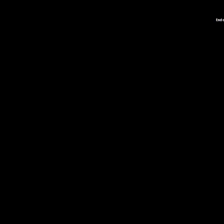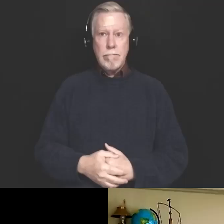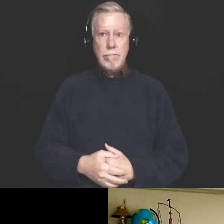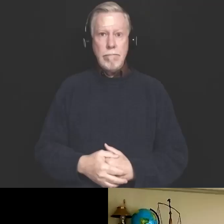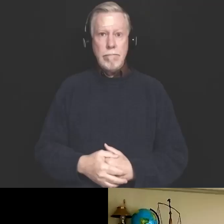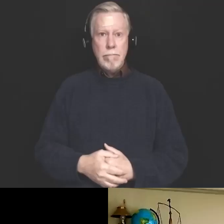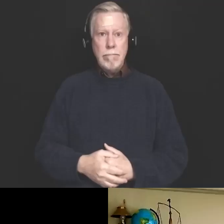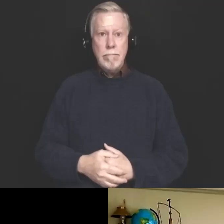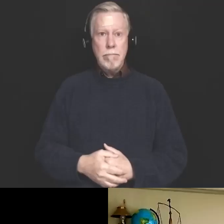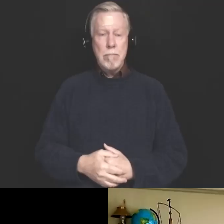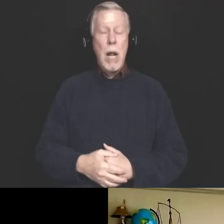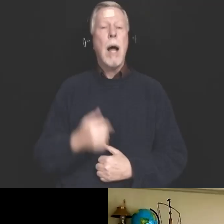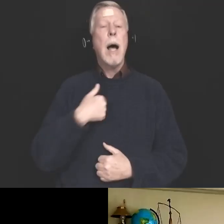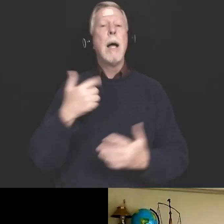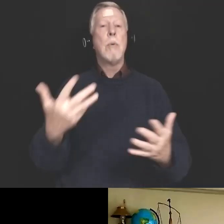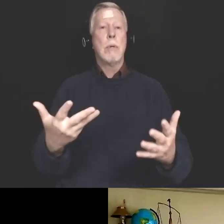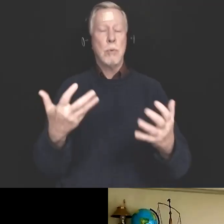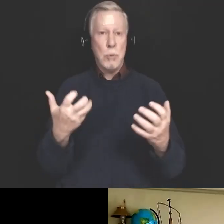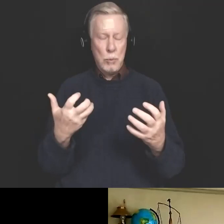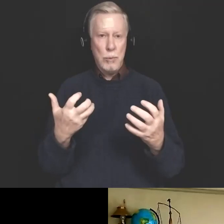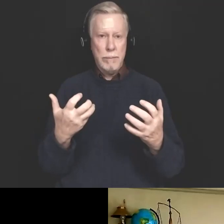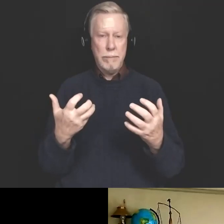without further ado, I want to